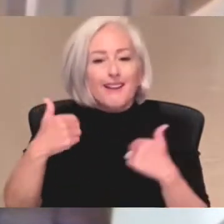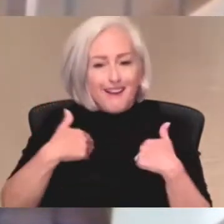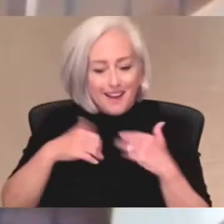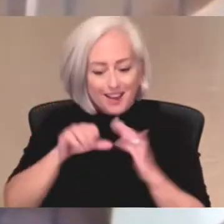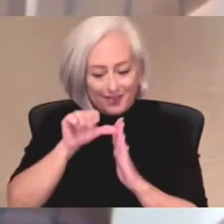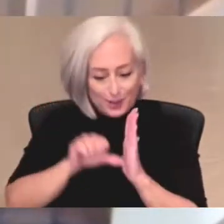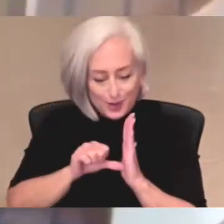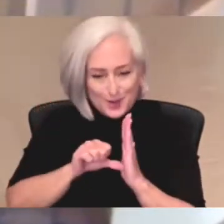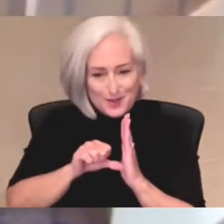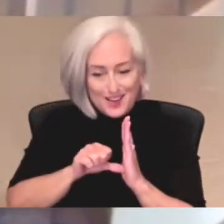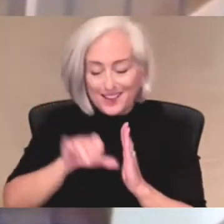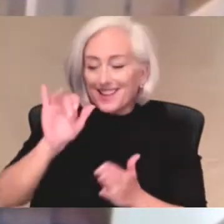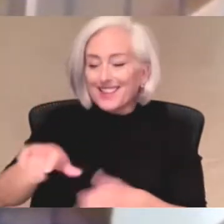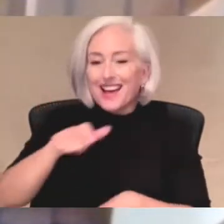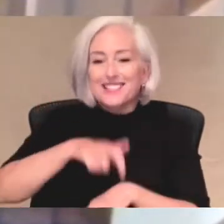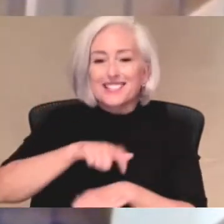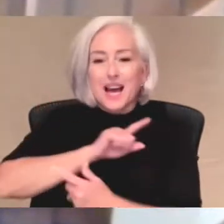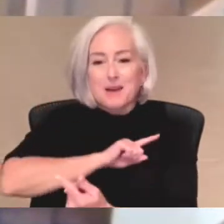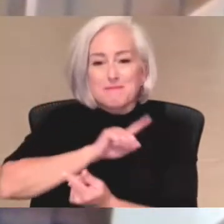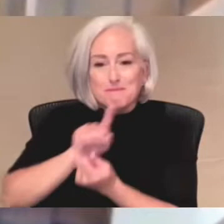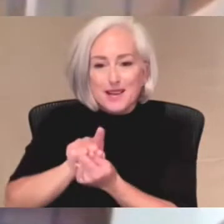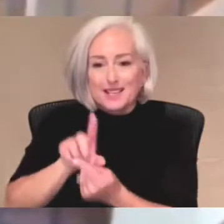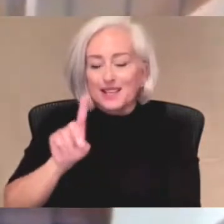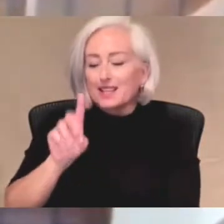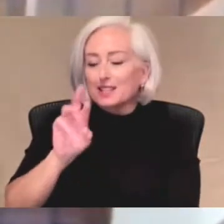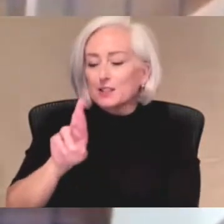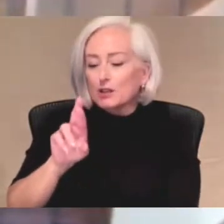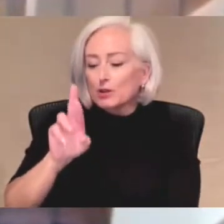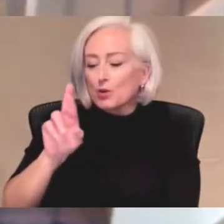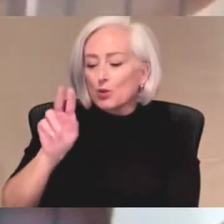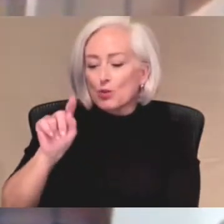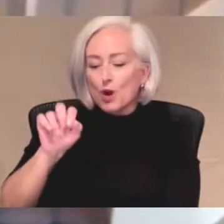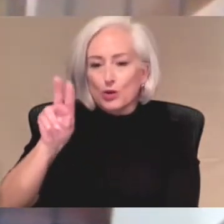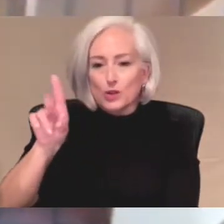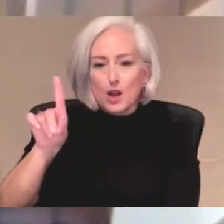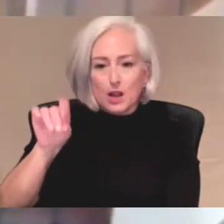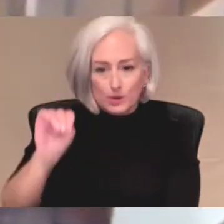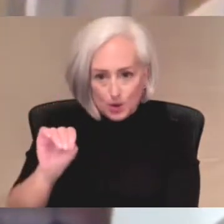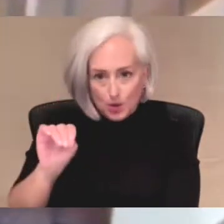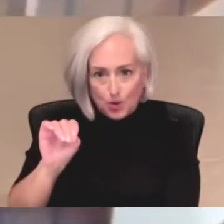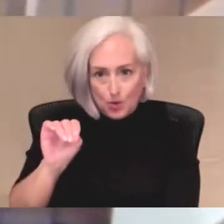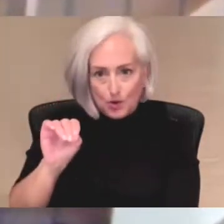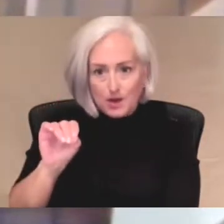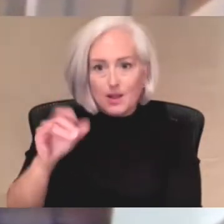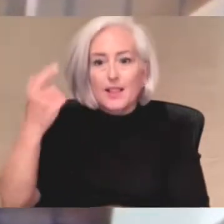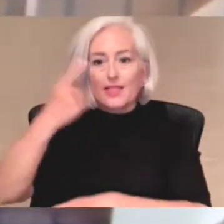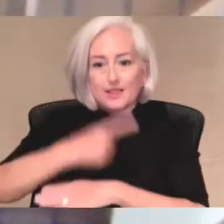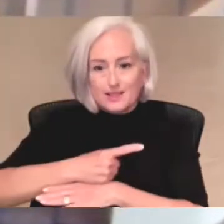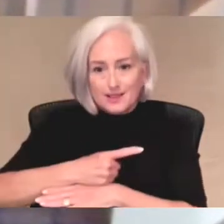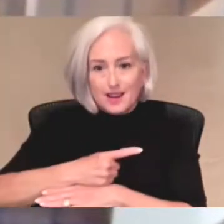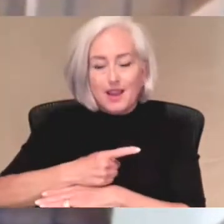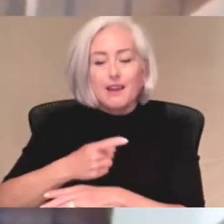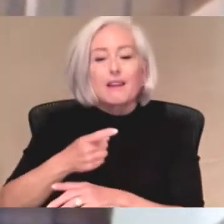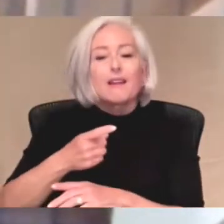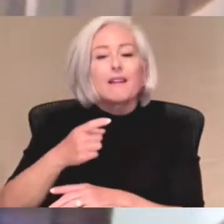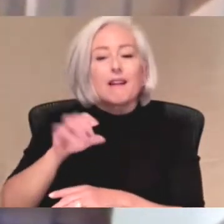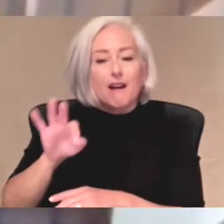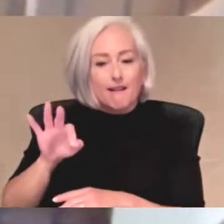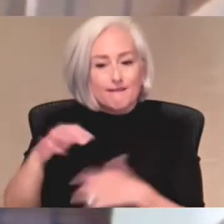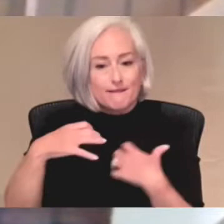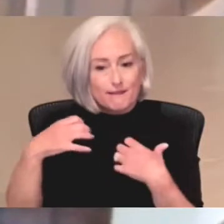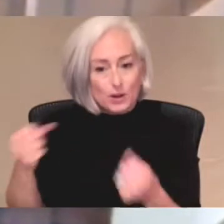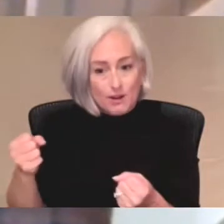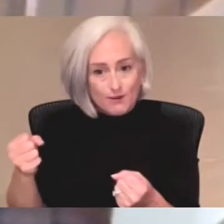the day of my recovery, and he was introducing me to proton beam